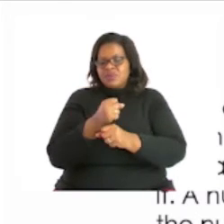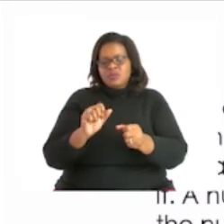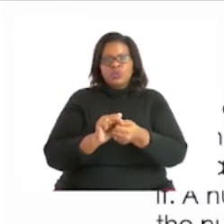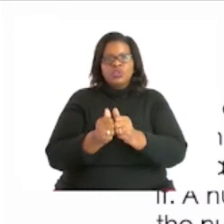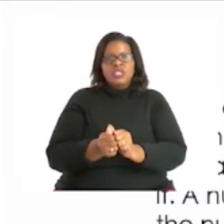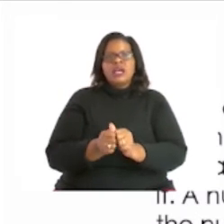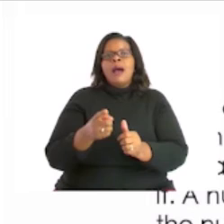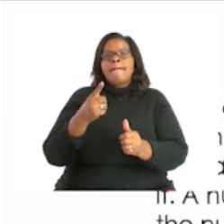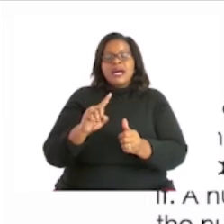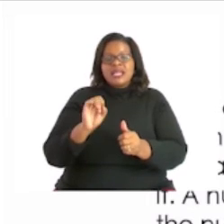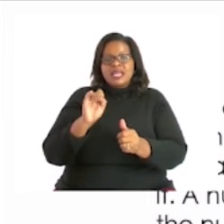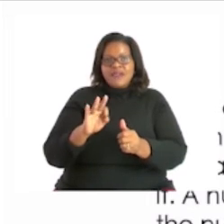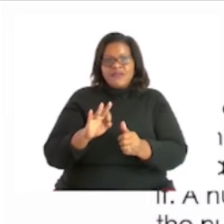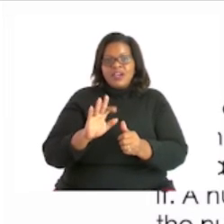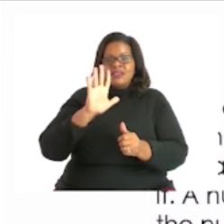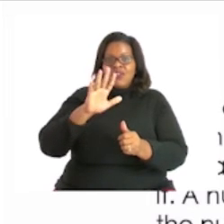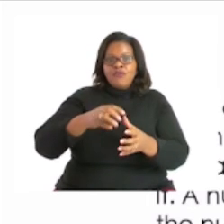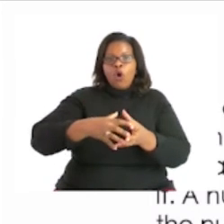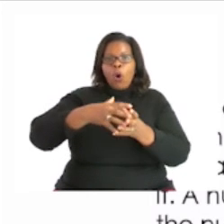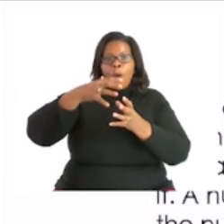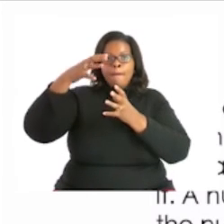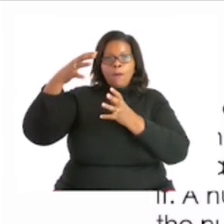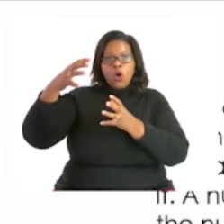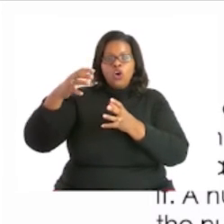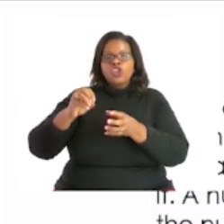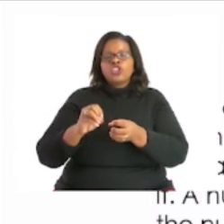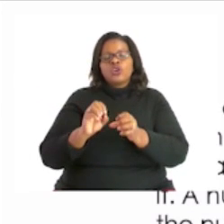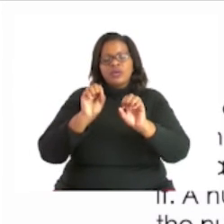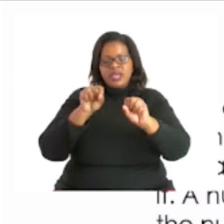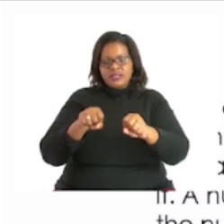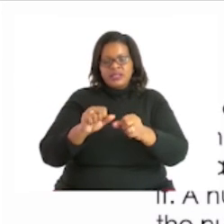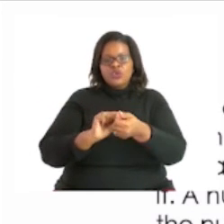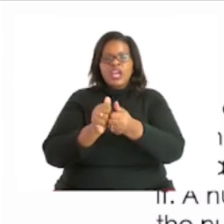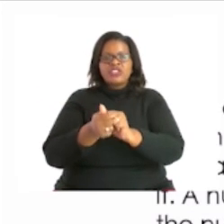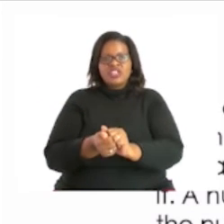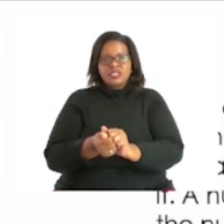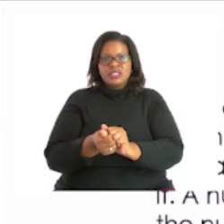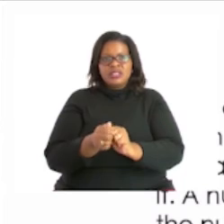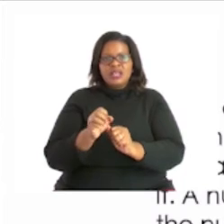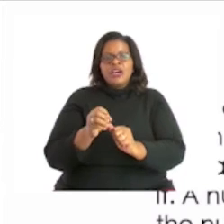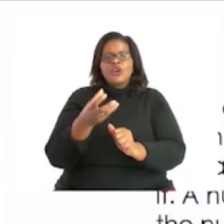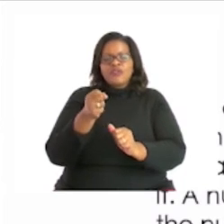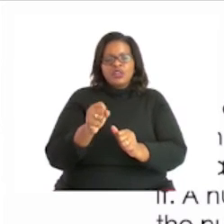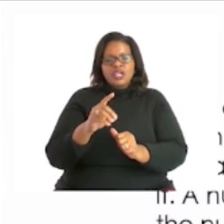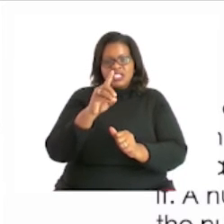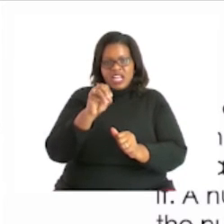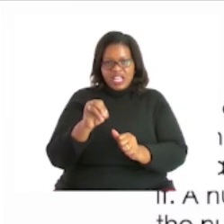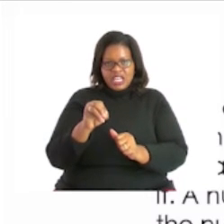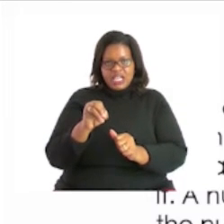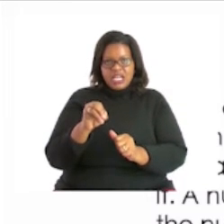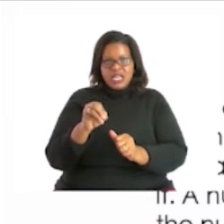become 1 bigger. So when we round off to the nearest 10, we find the 10, the number in the